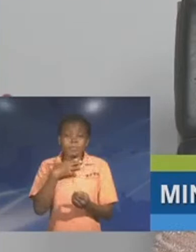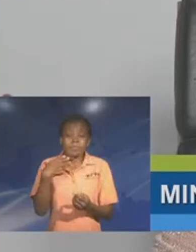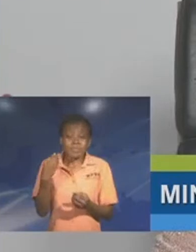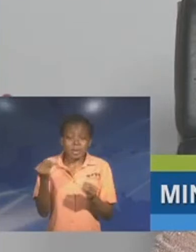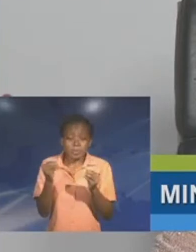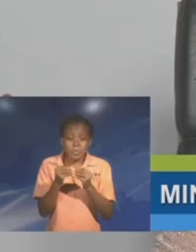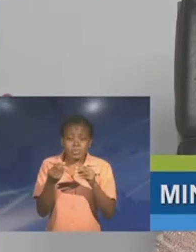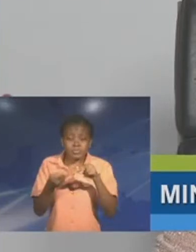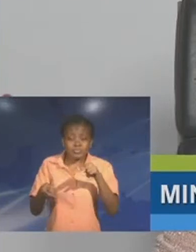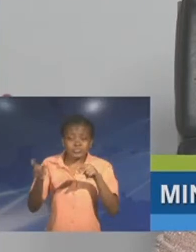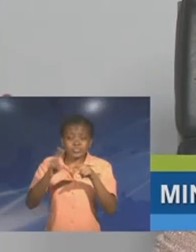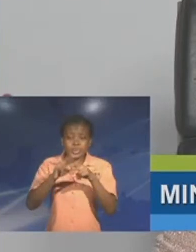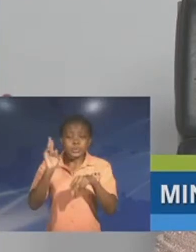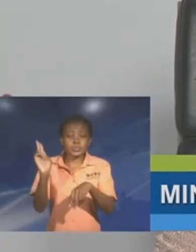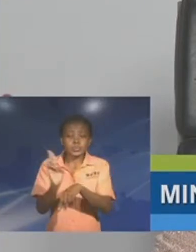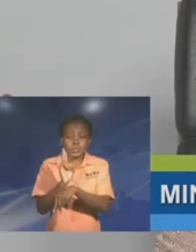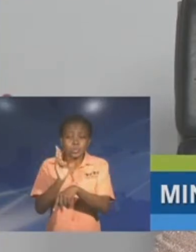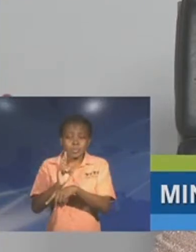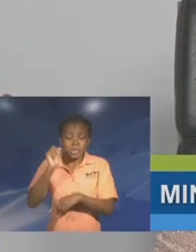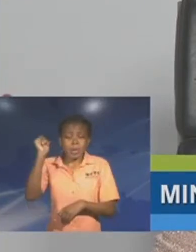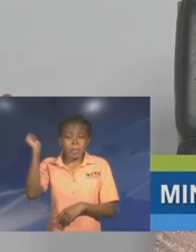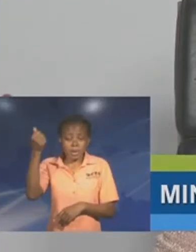for COVID-19.